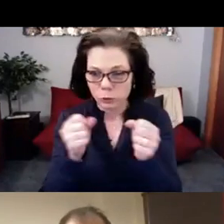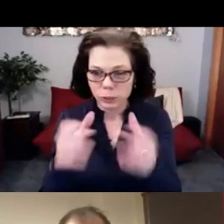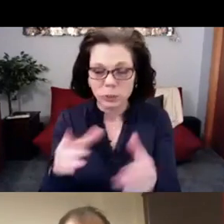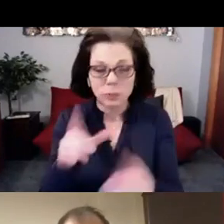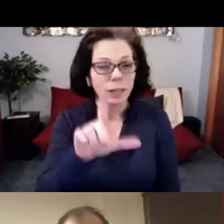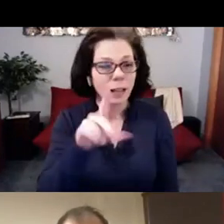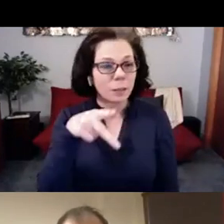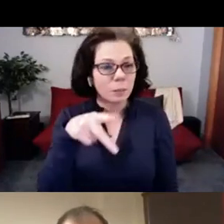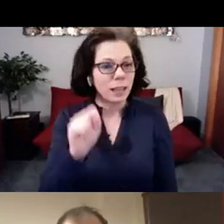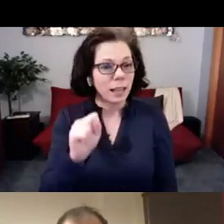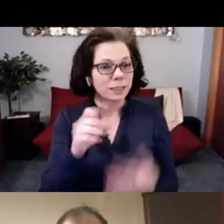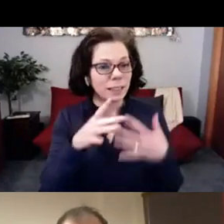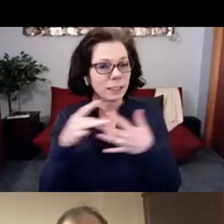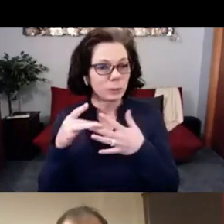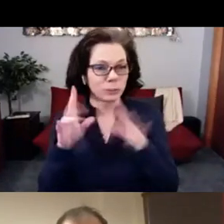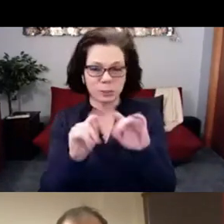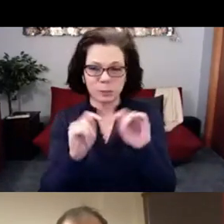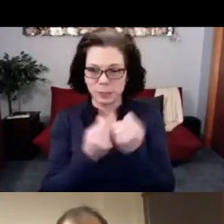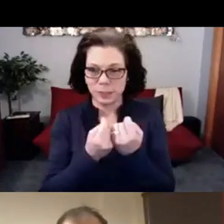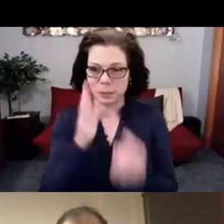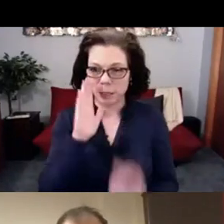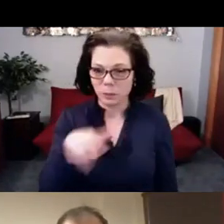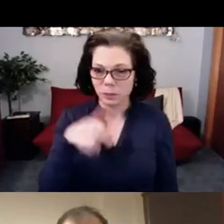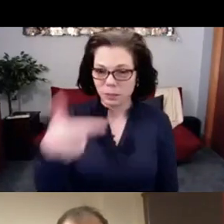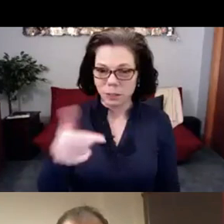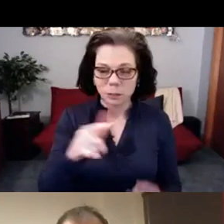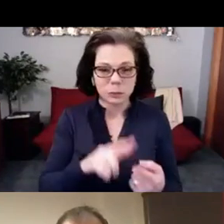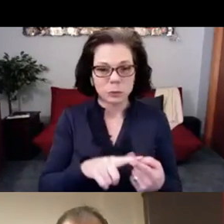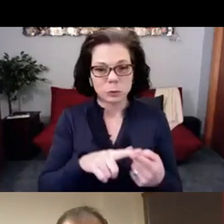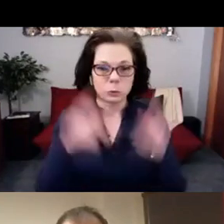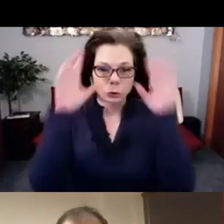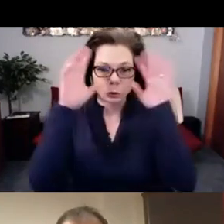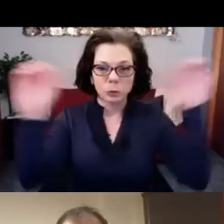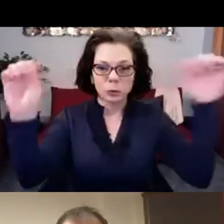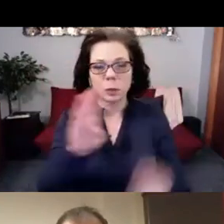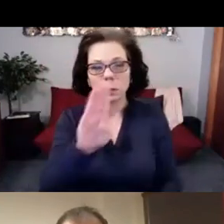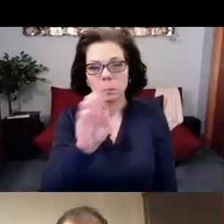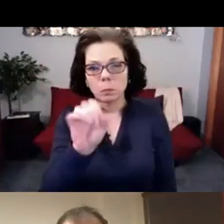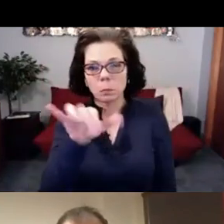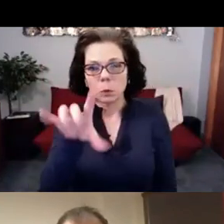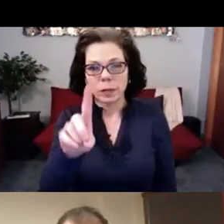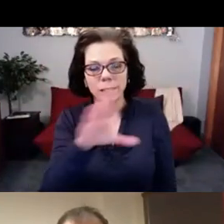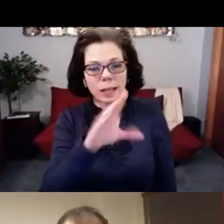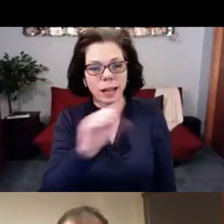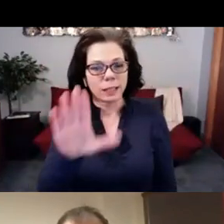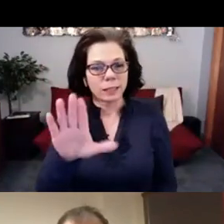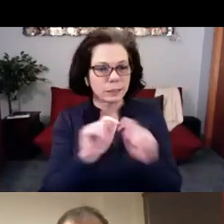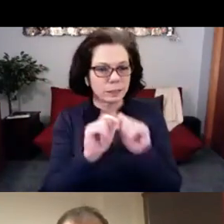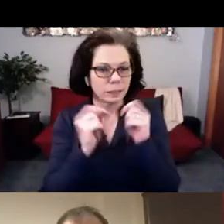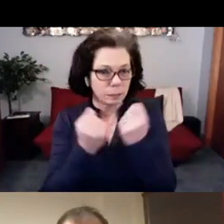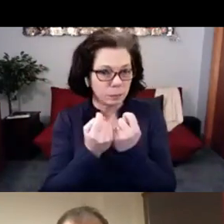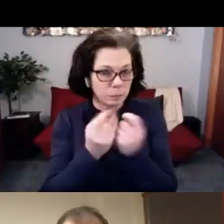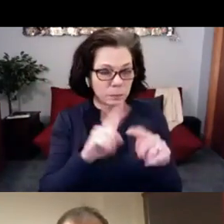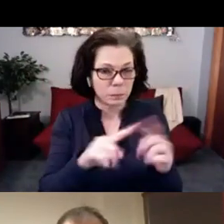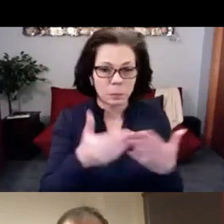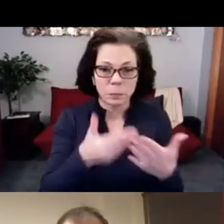leadership team, and I'll be turning it over to Superintendent Boyd and the leadership team momentarily. Before we do, just want to